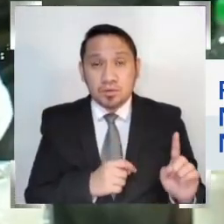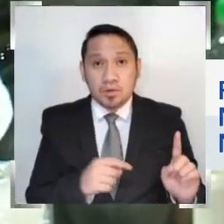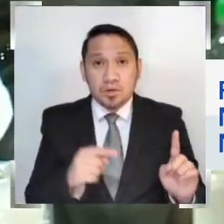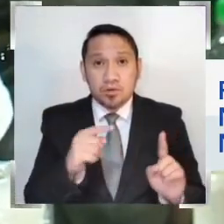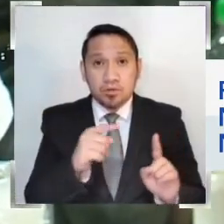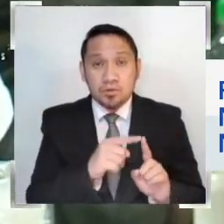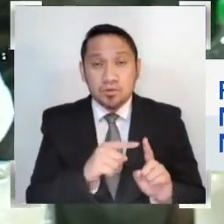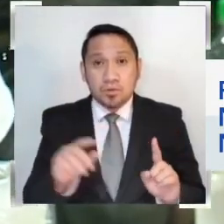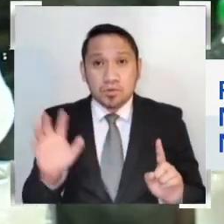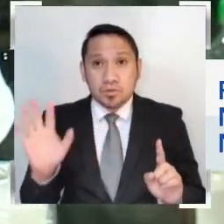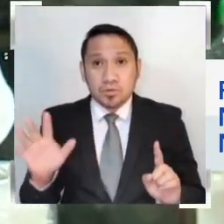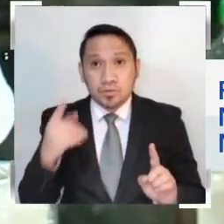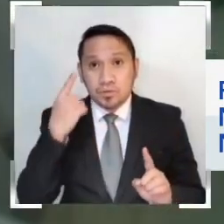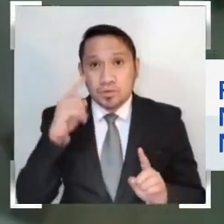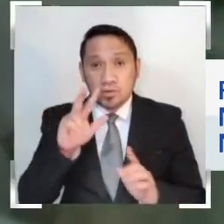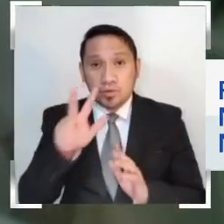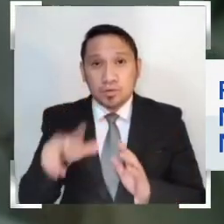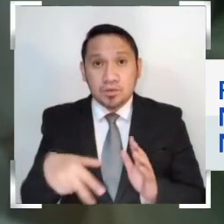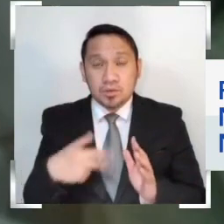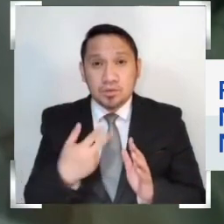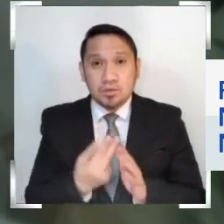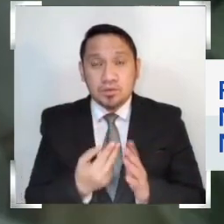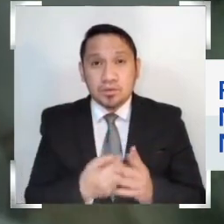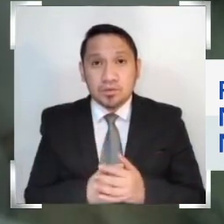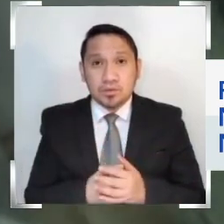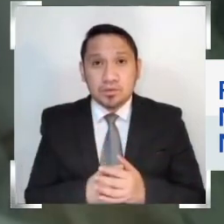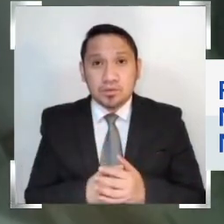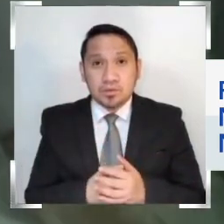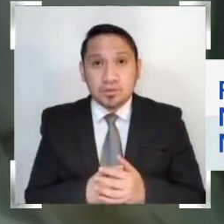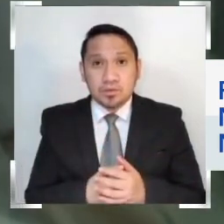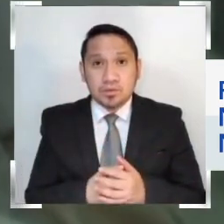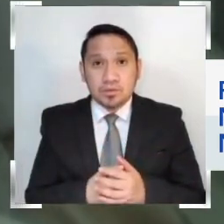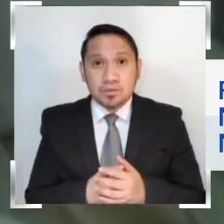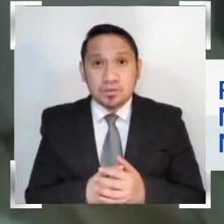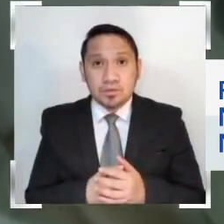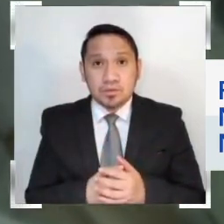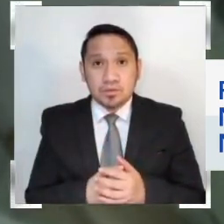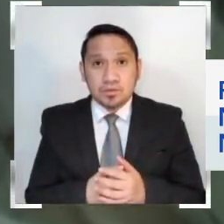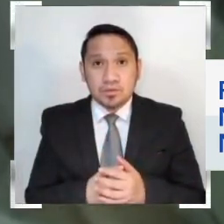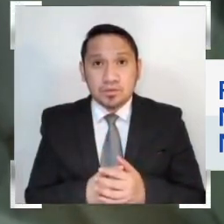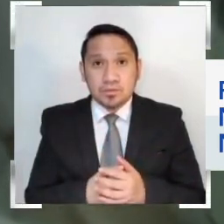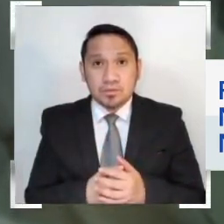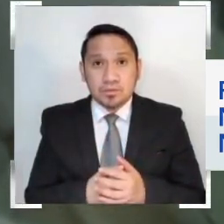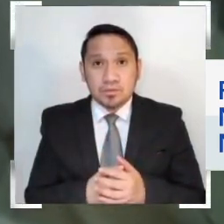of like 3 hours, 4 hours. Is that going to be the, you know,